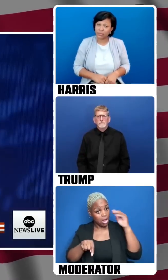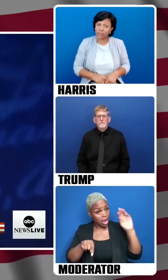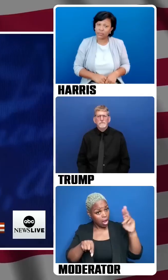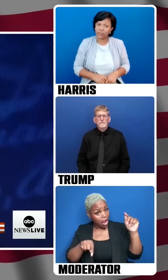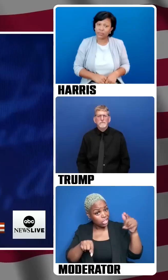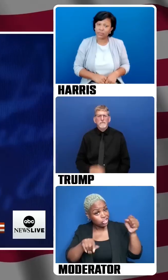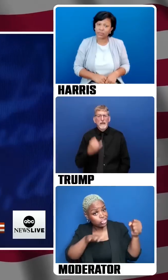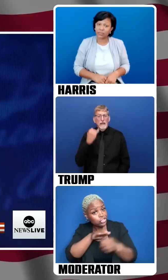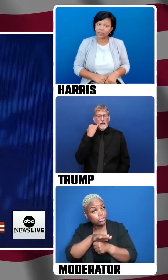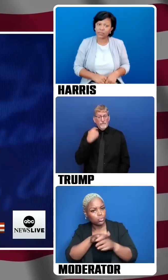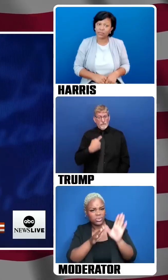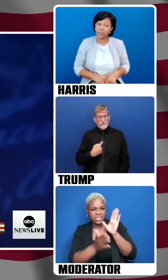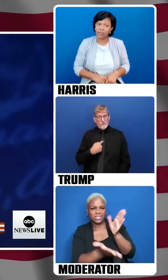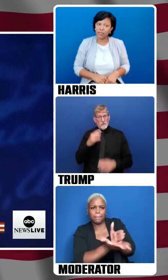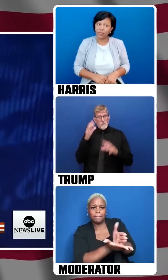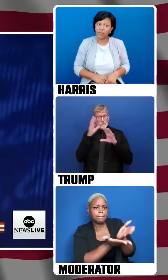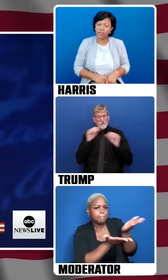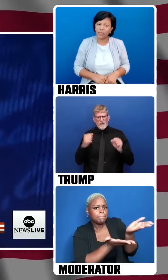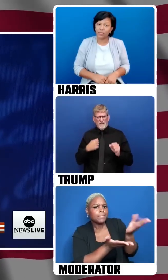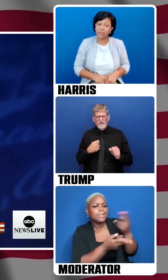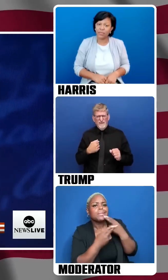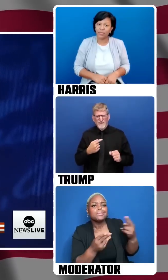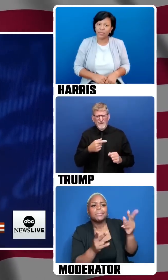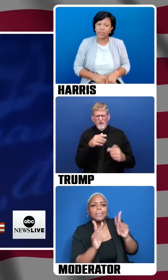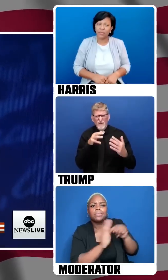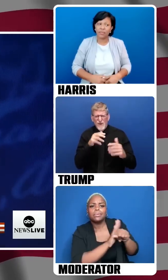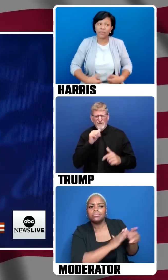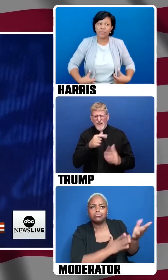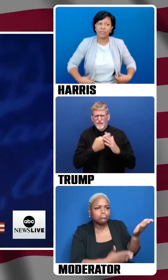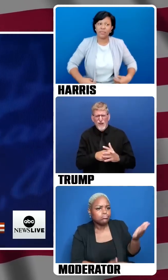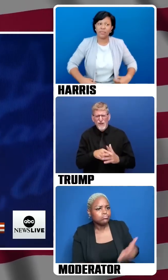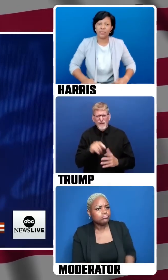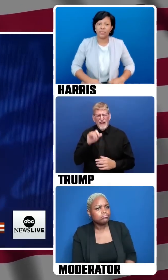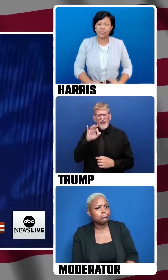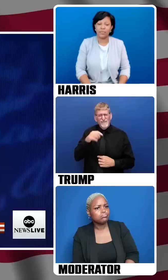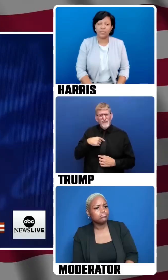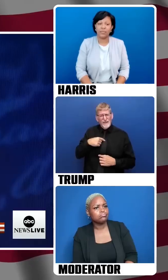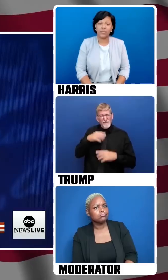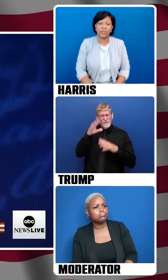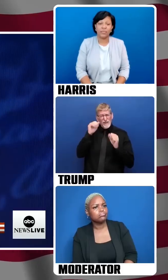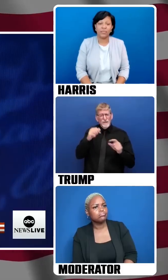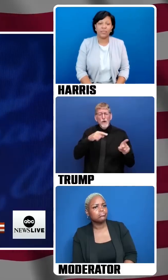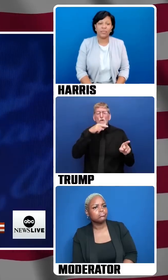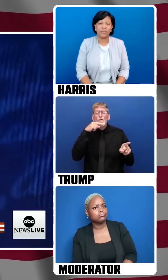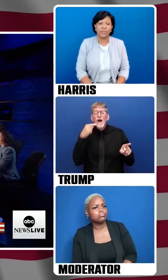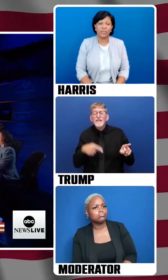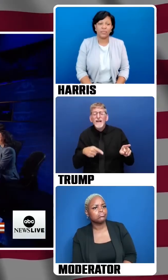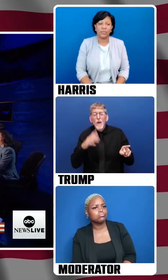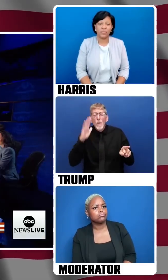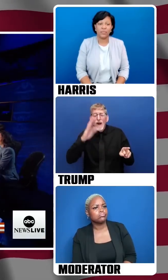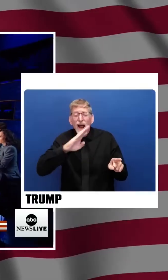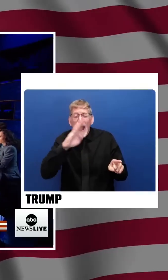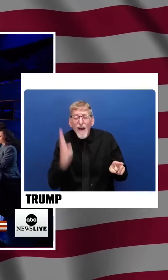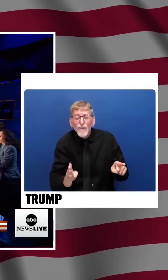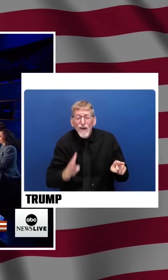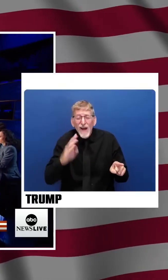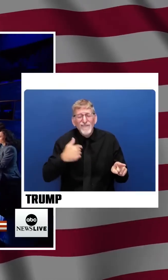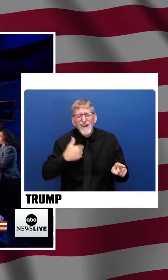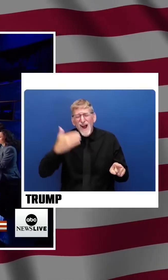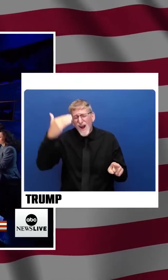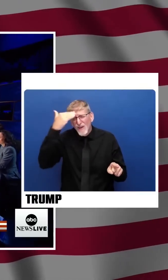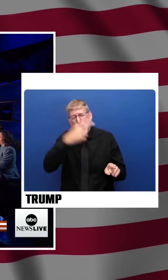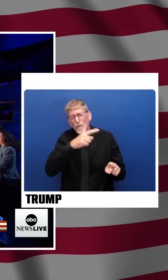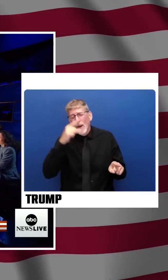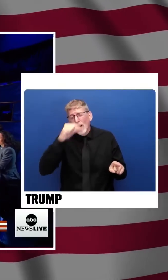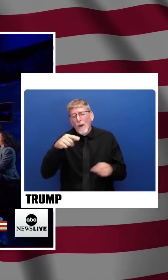would have never started. If I were president, Russia would have never, ever, I know Putin very well, he would have never, and there was